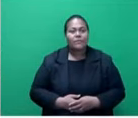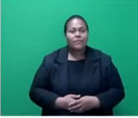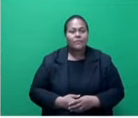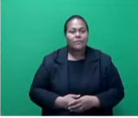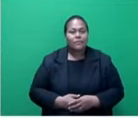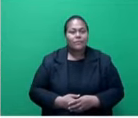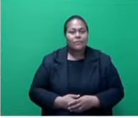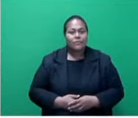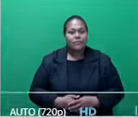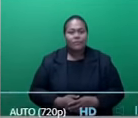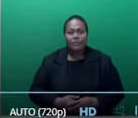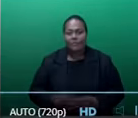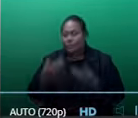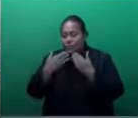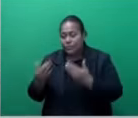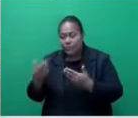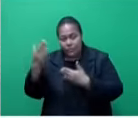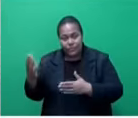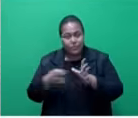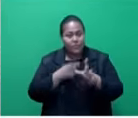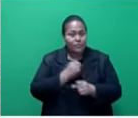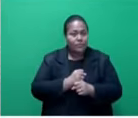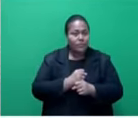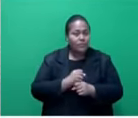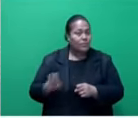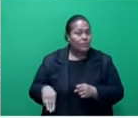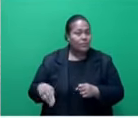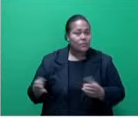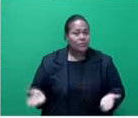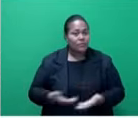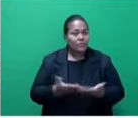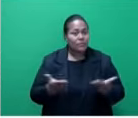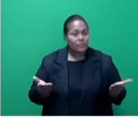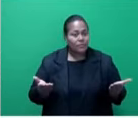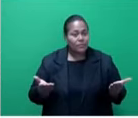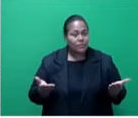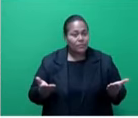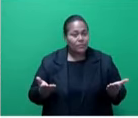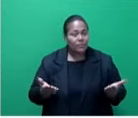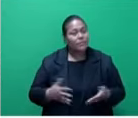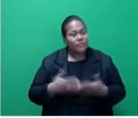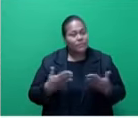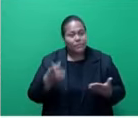I thank the Honourable Attorney General. Honourable members, the floor is now open for debate on this motion.